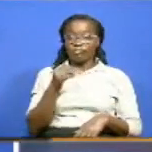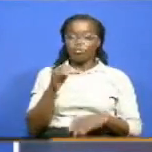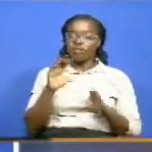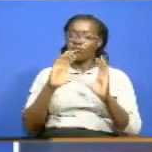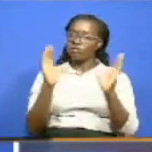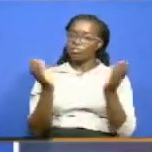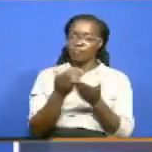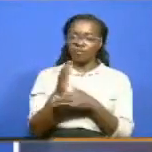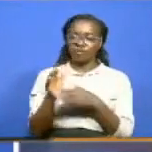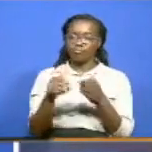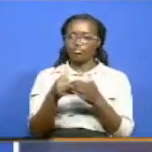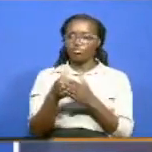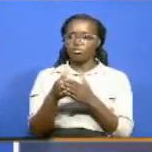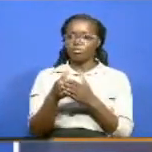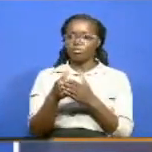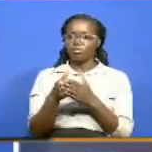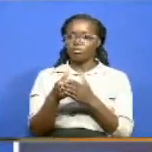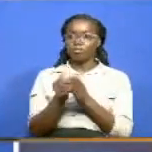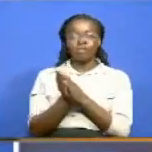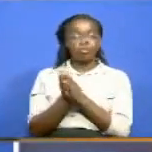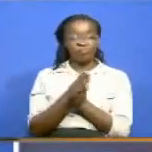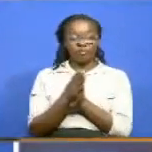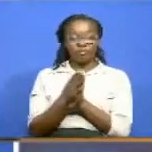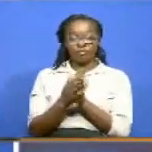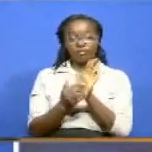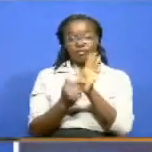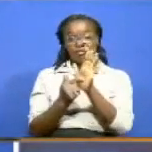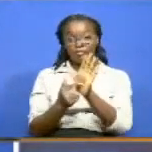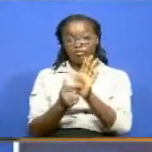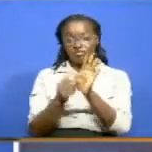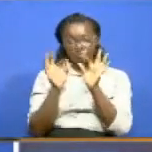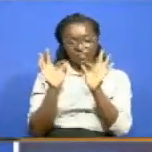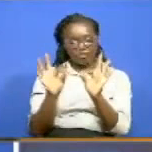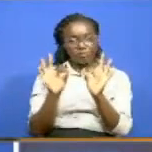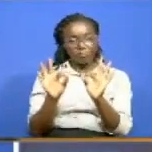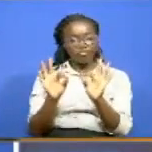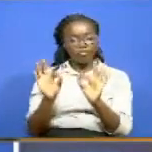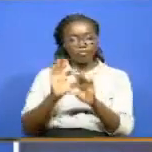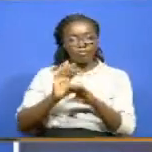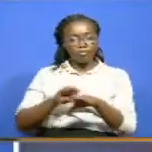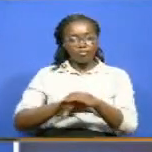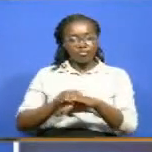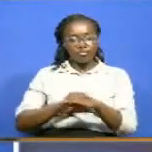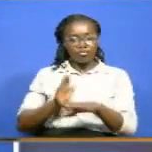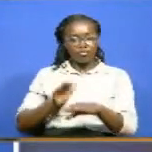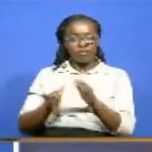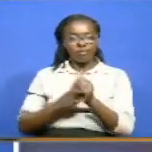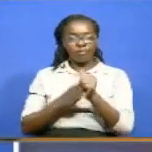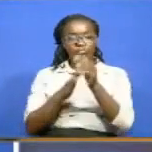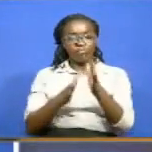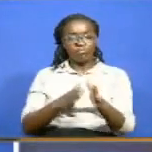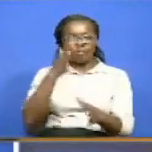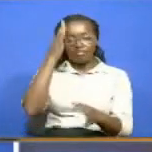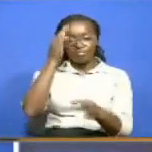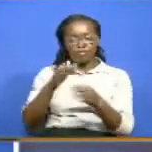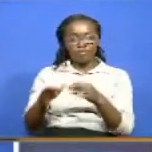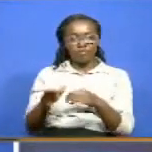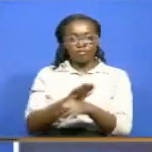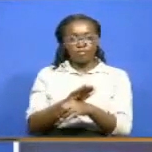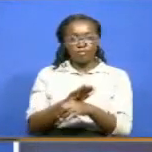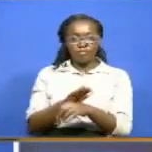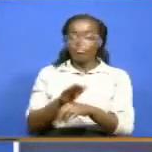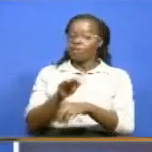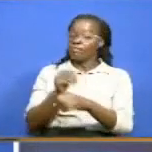world. Your story illustrates an exemplary African woman leader who has been faithful to her